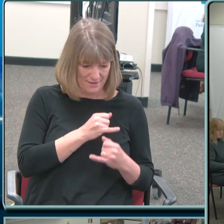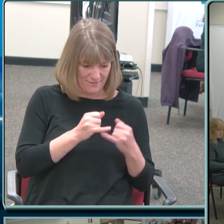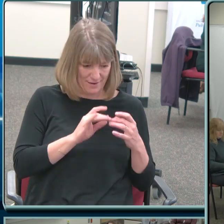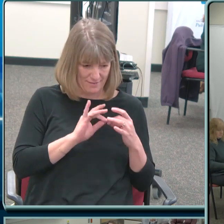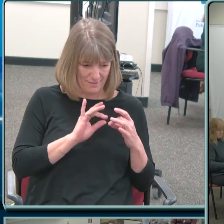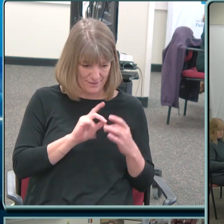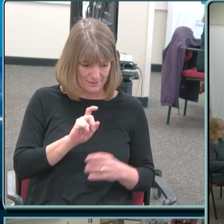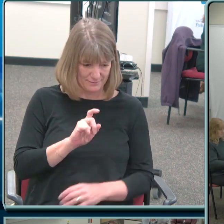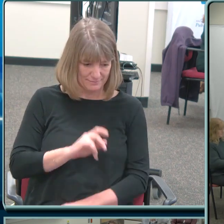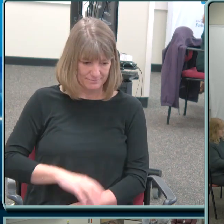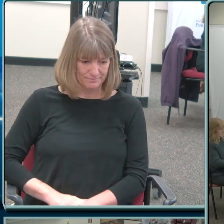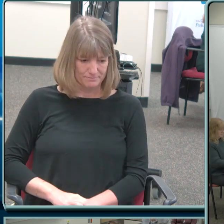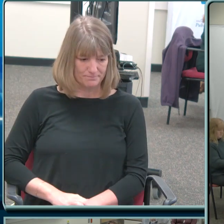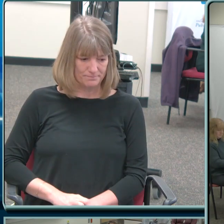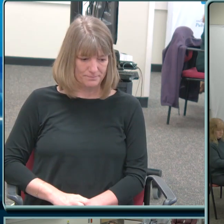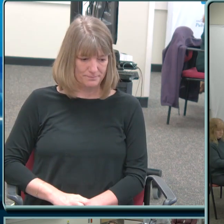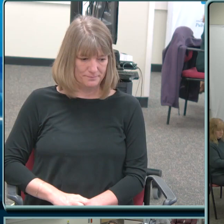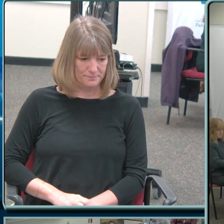comments?